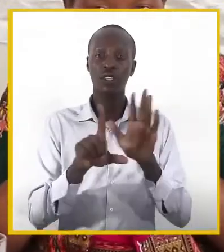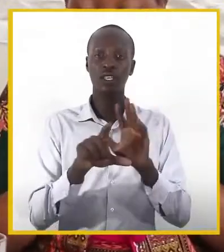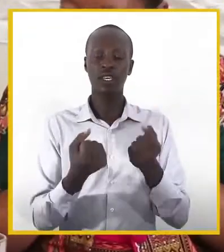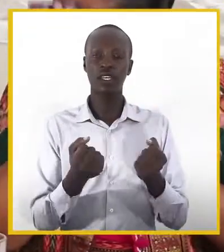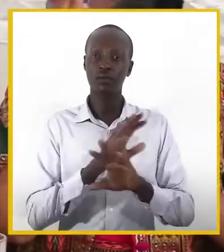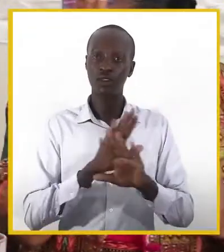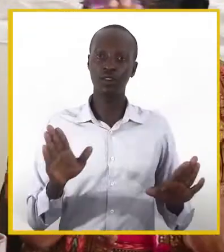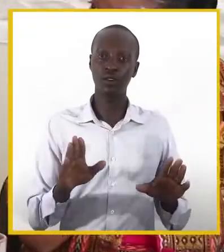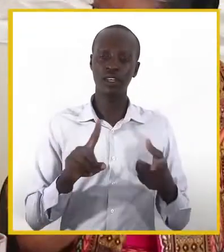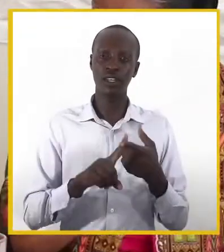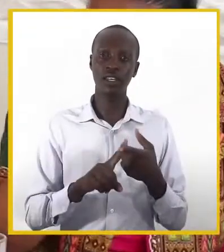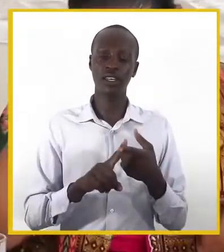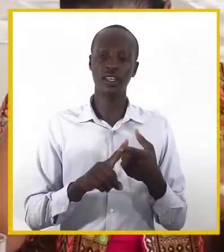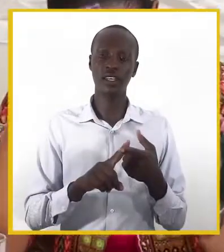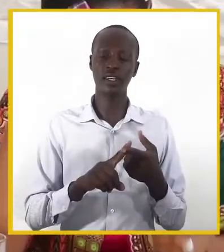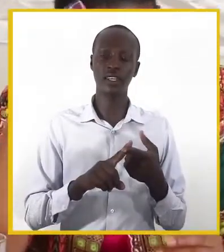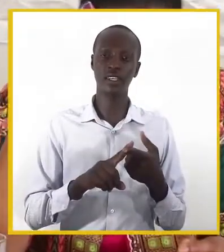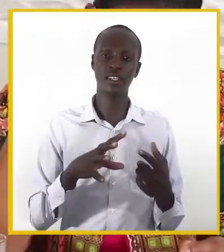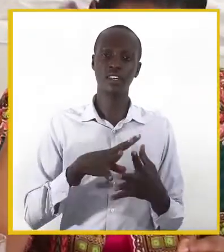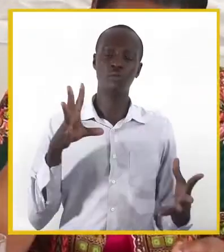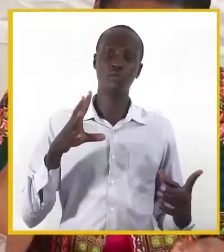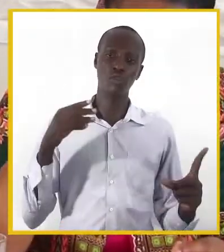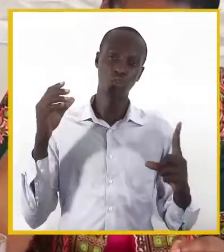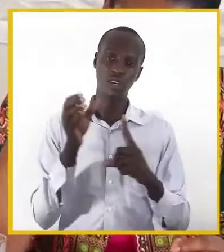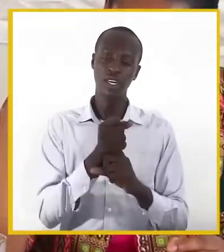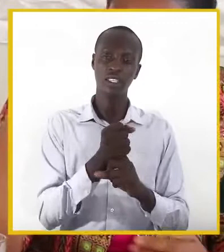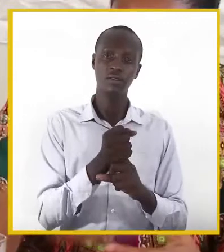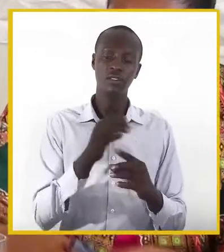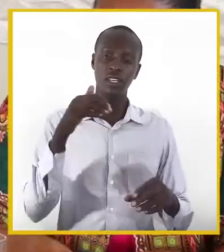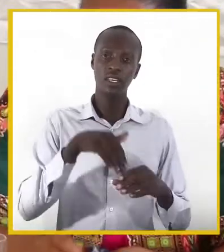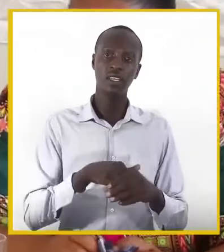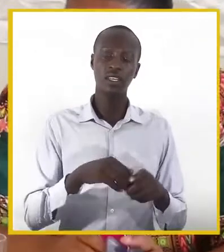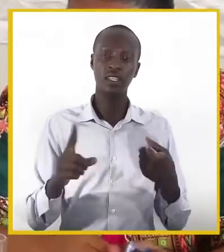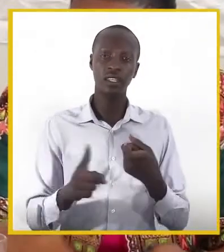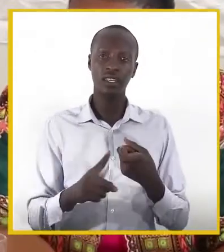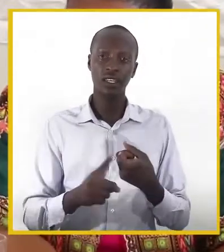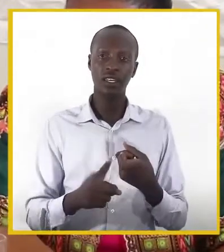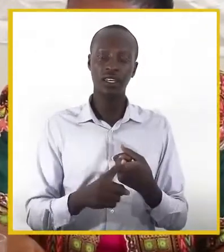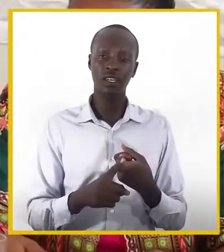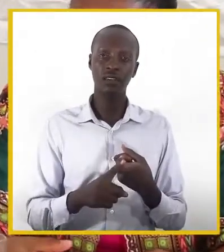of successes that we scored in Kadoma really attests to the